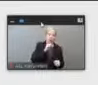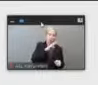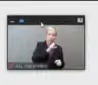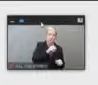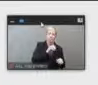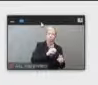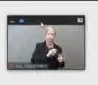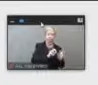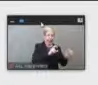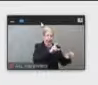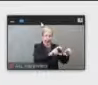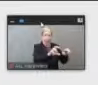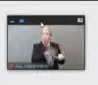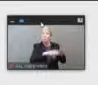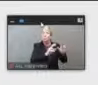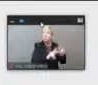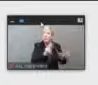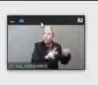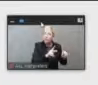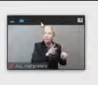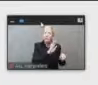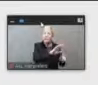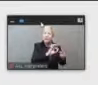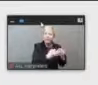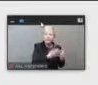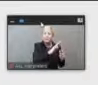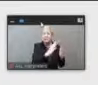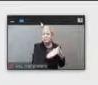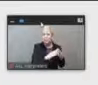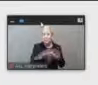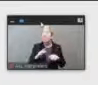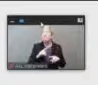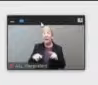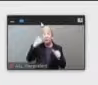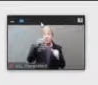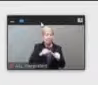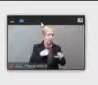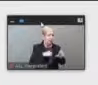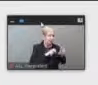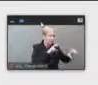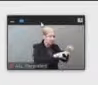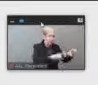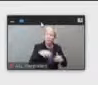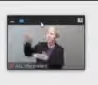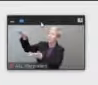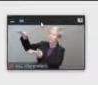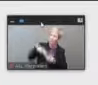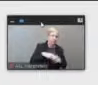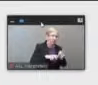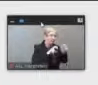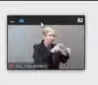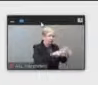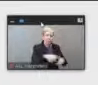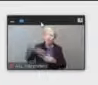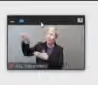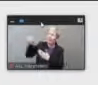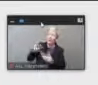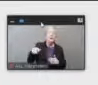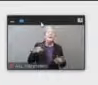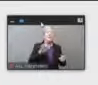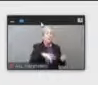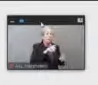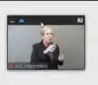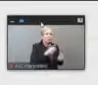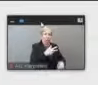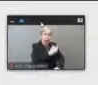vulnerable populations. But keep in mind, we're getting more doses each week. So it's not like we're taking away doses from any one group.